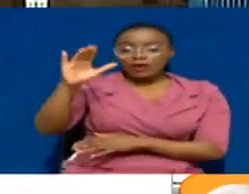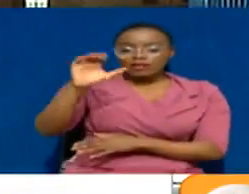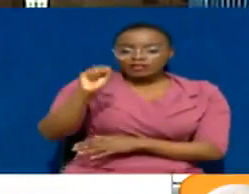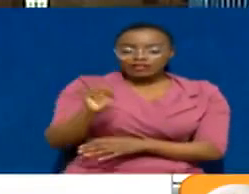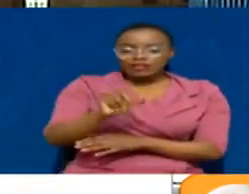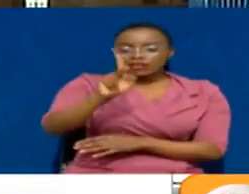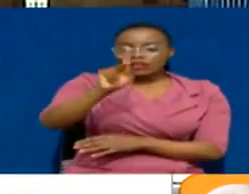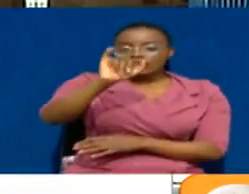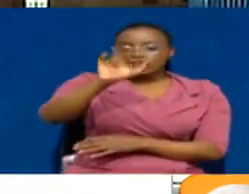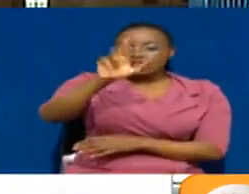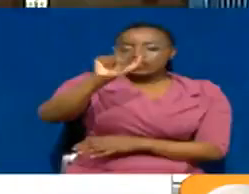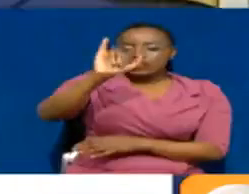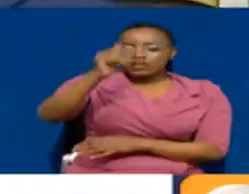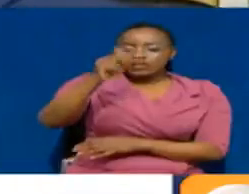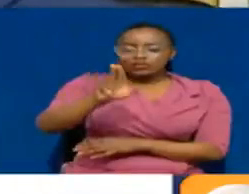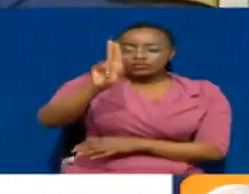Minister Kiraitu Murungi.